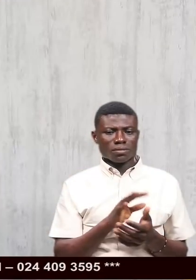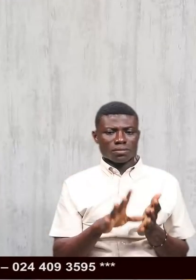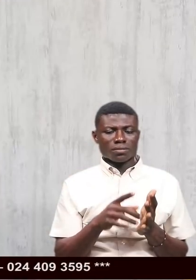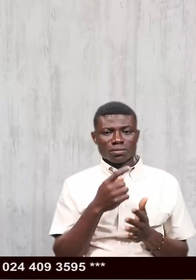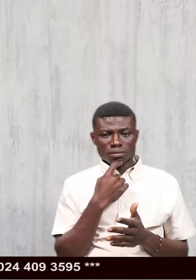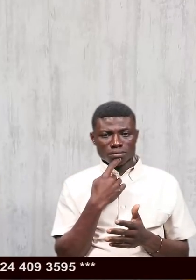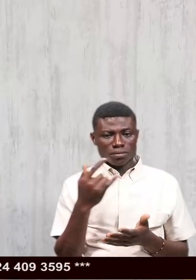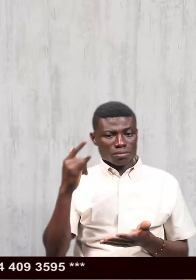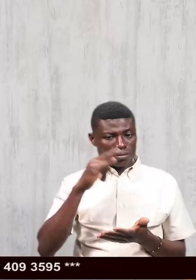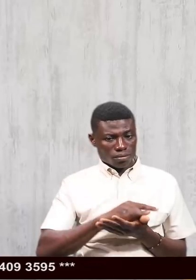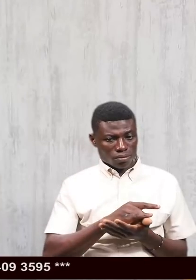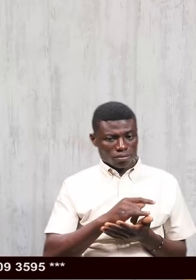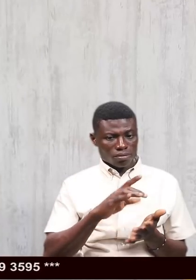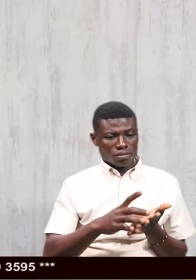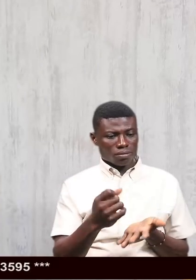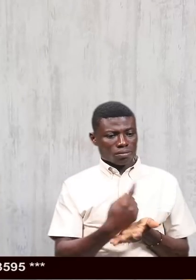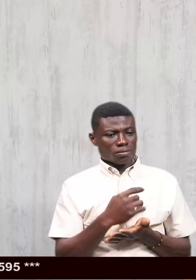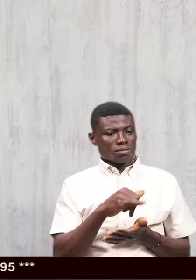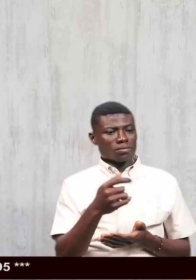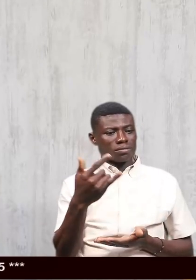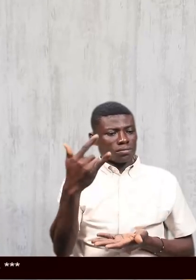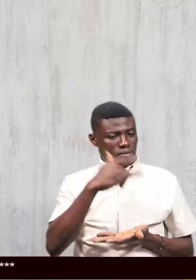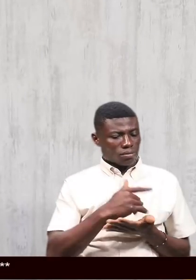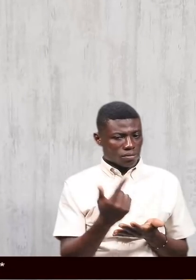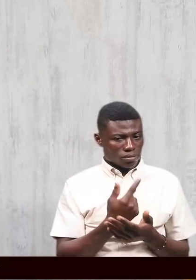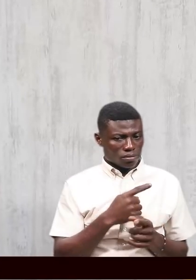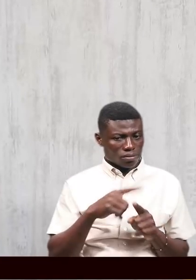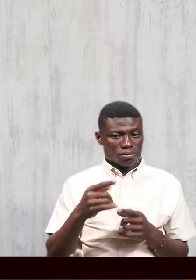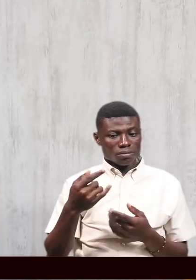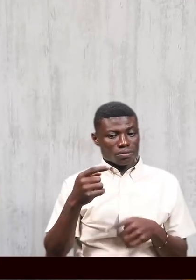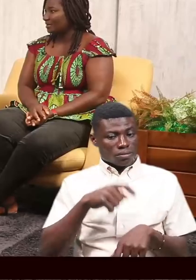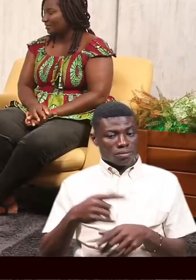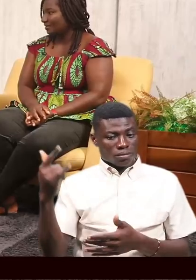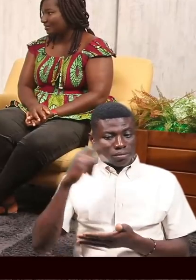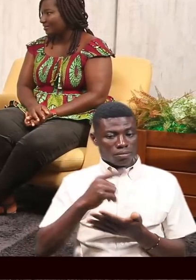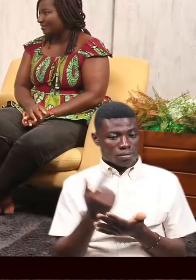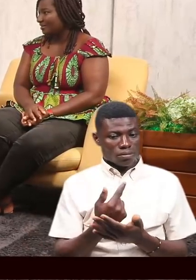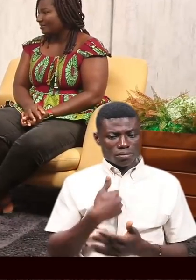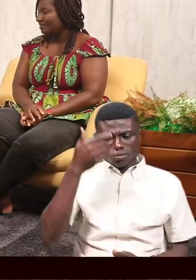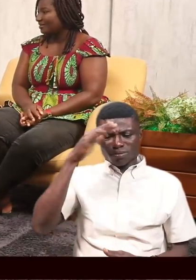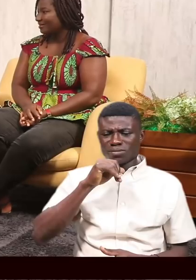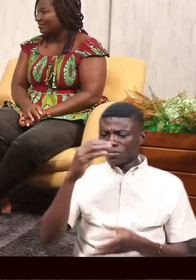dru Ghana no. No WhatsApp so wa ba. But all ba na wudi mi se wukunu ba. Debi.